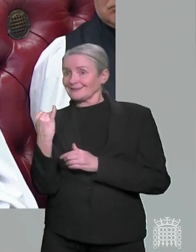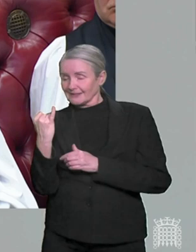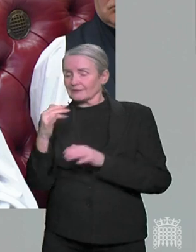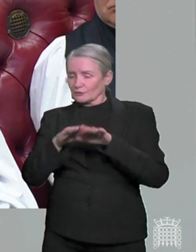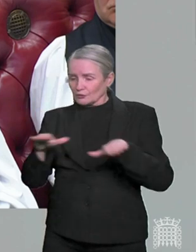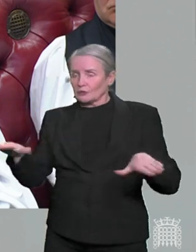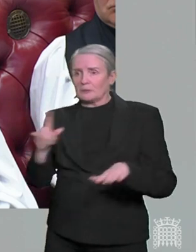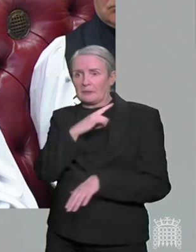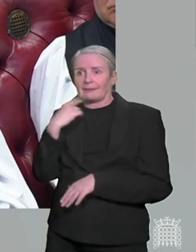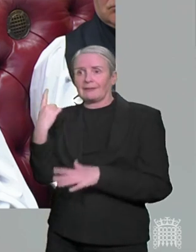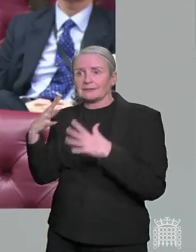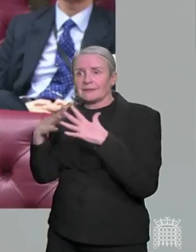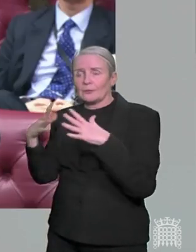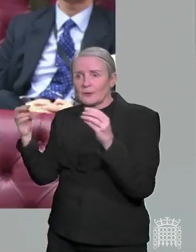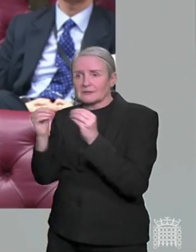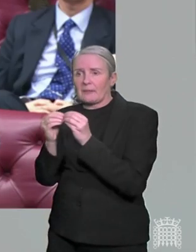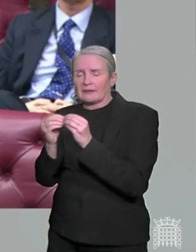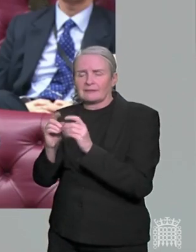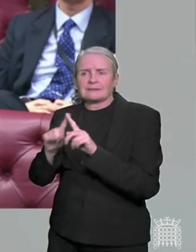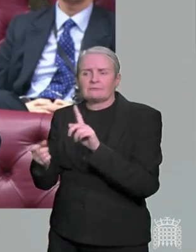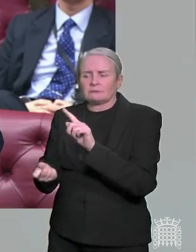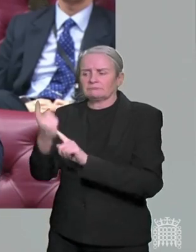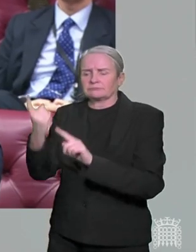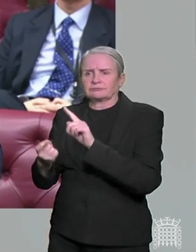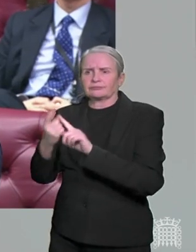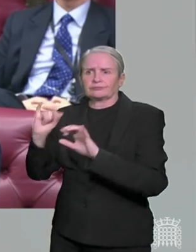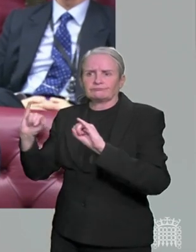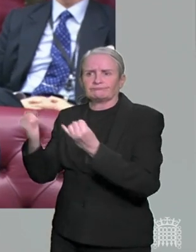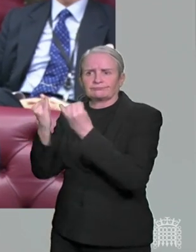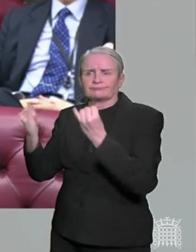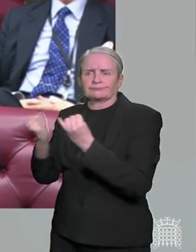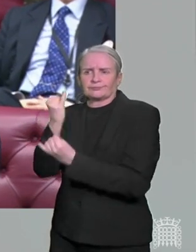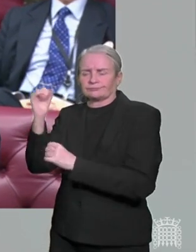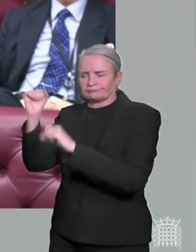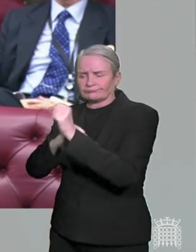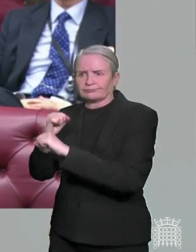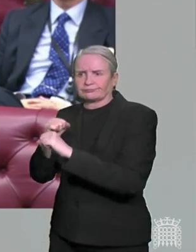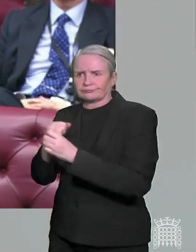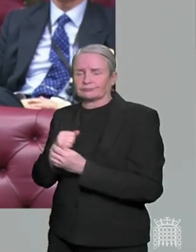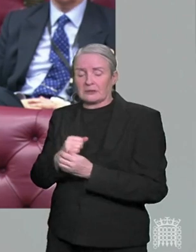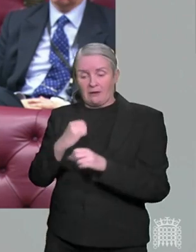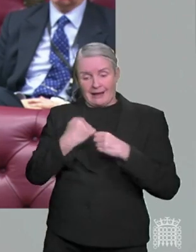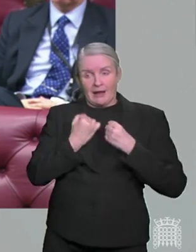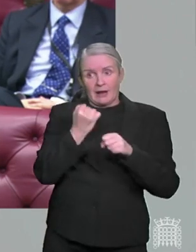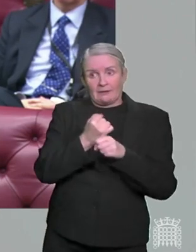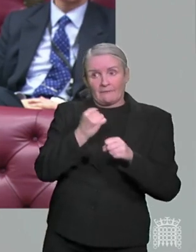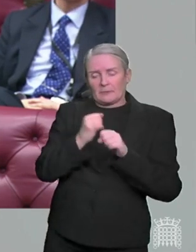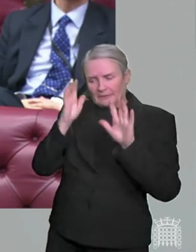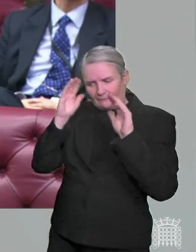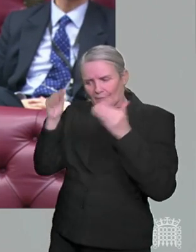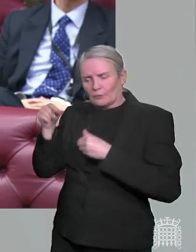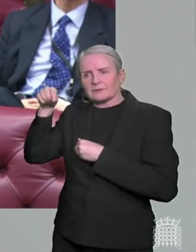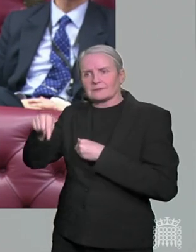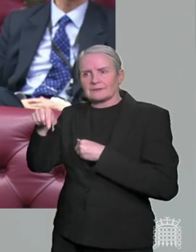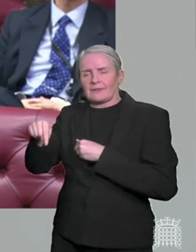of very worrying developments and disturbances. And that's why the government is focused on this. And actually only yesterday, we for the first time